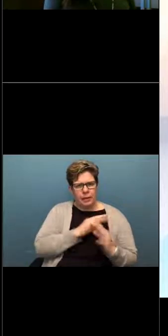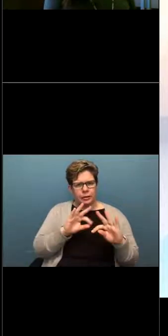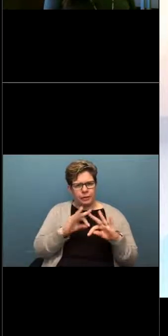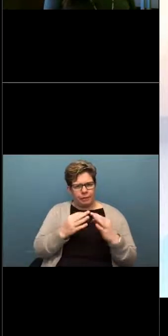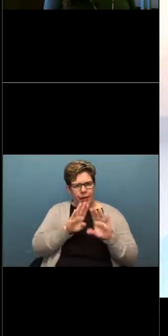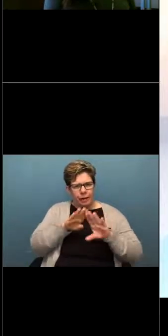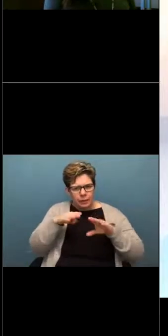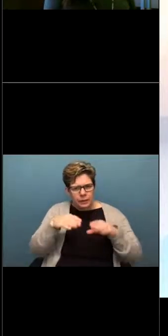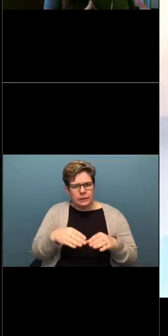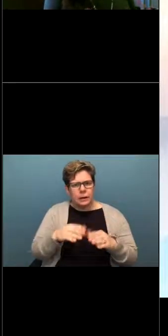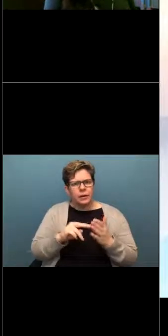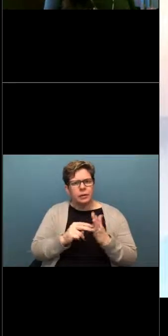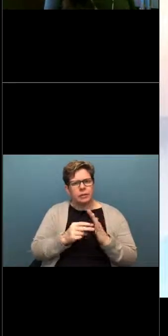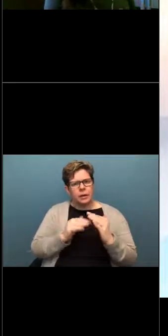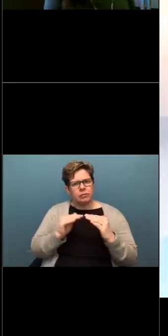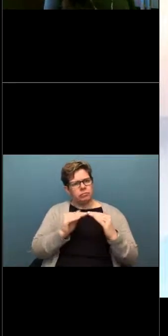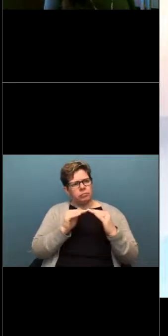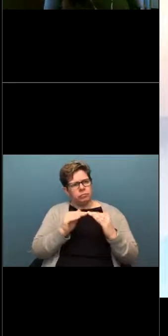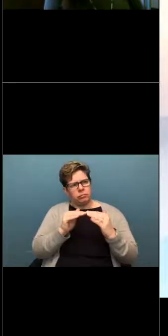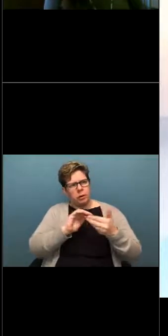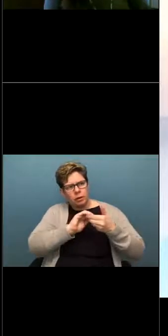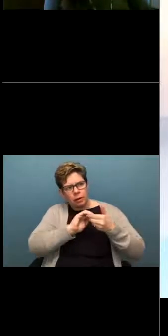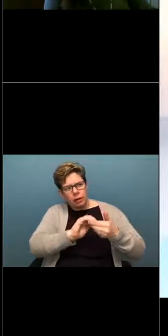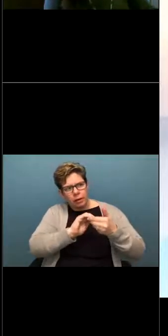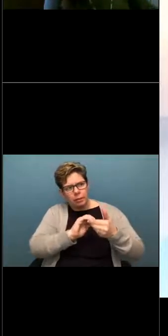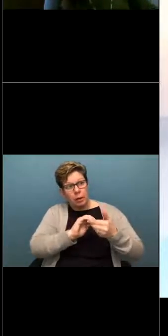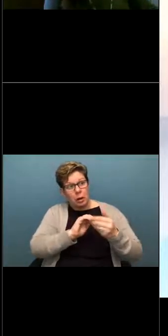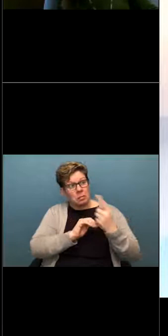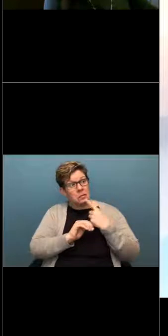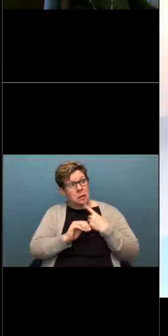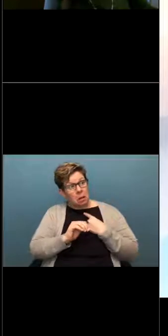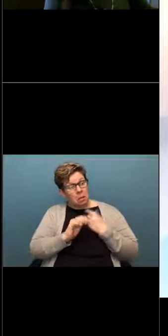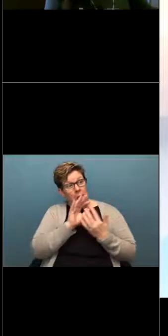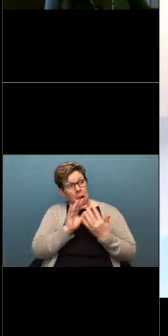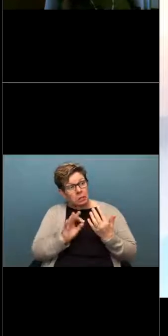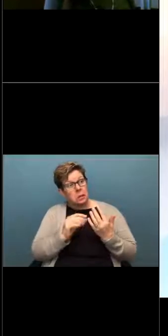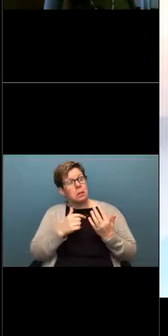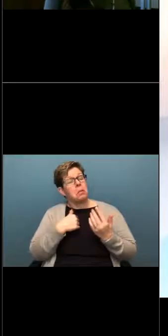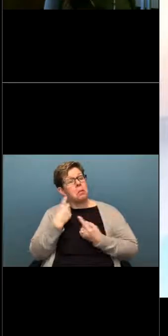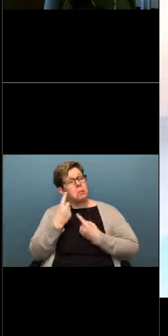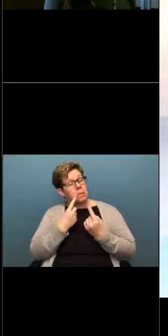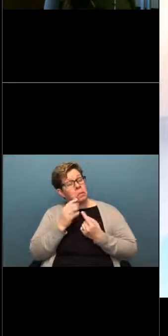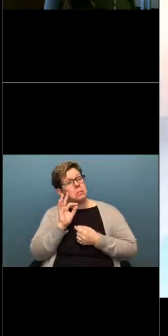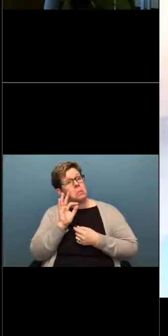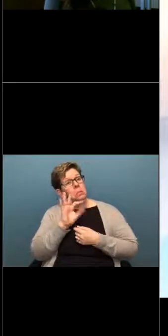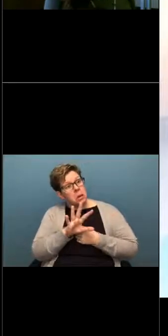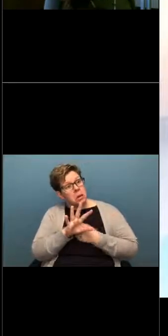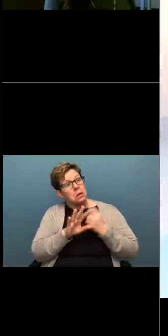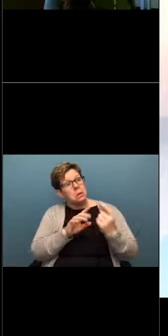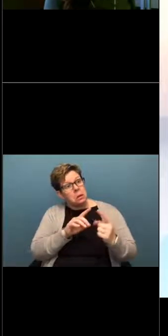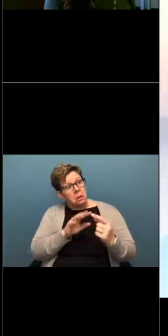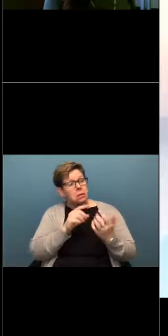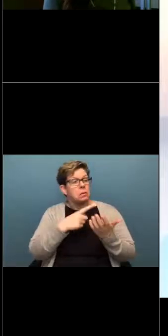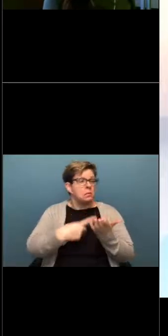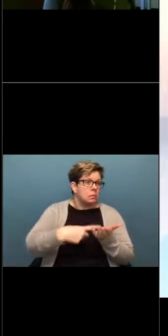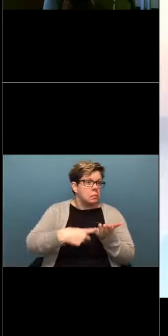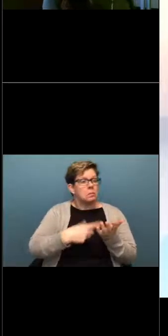that and create a partnership and collaboration between a physician or provider and the patient and